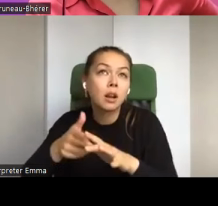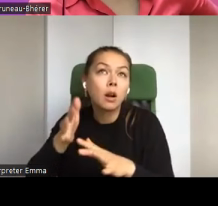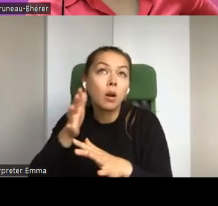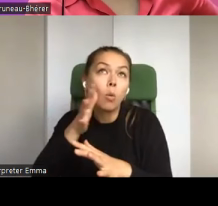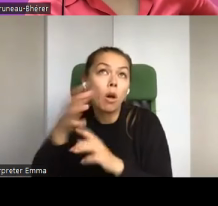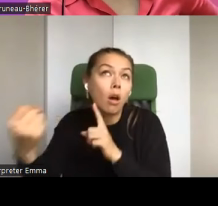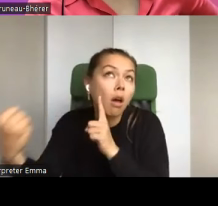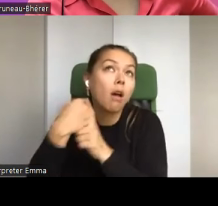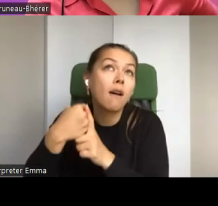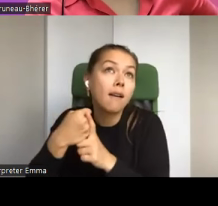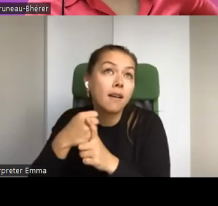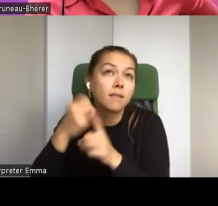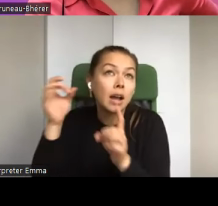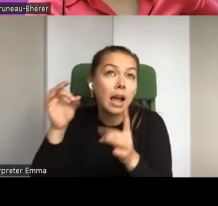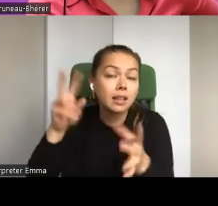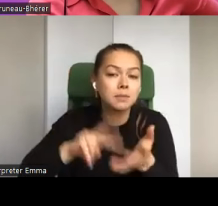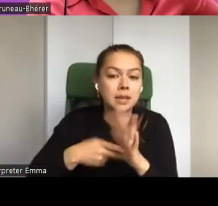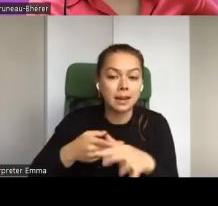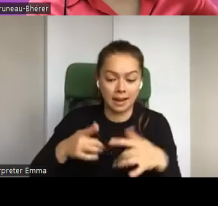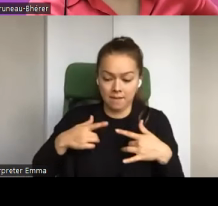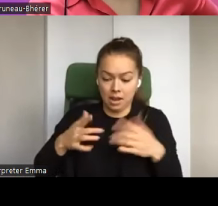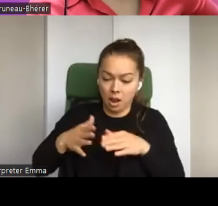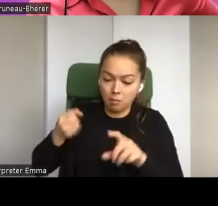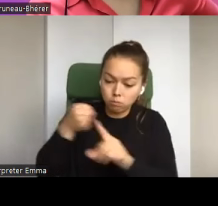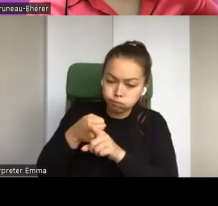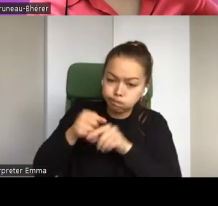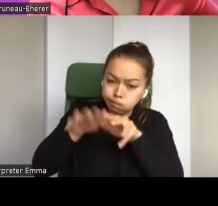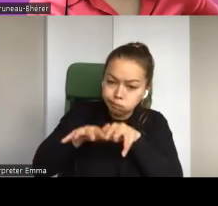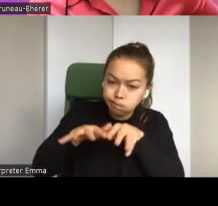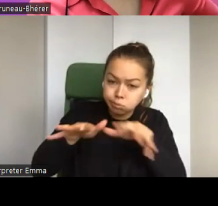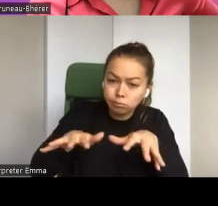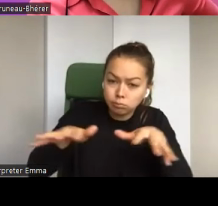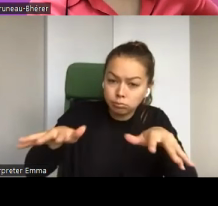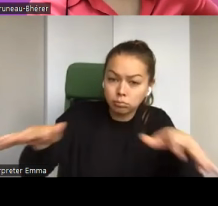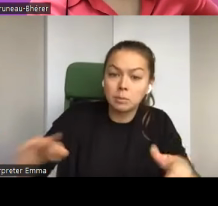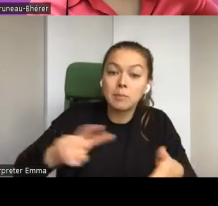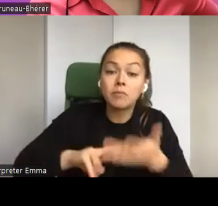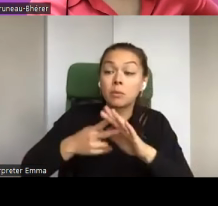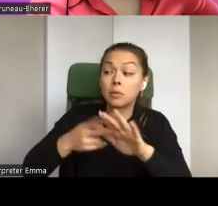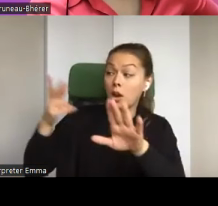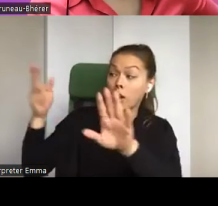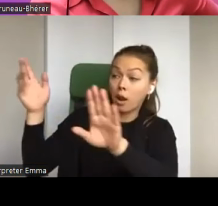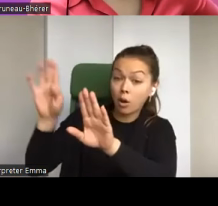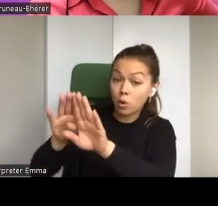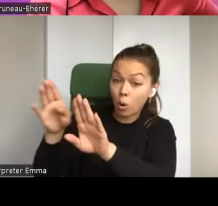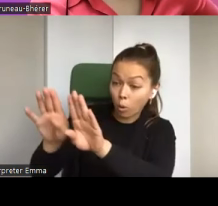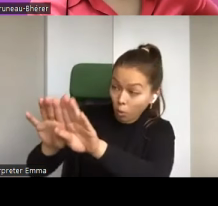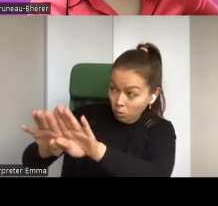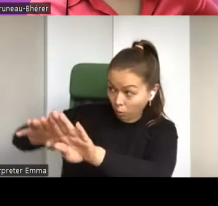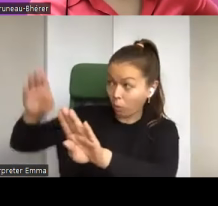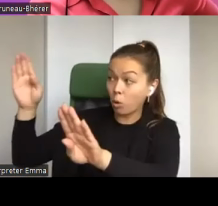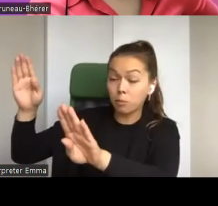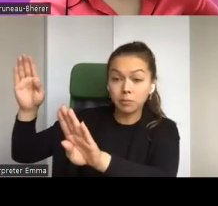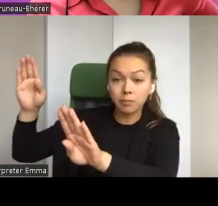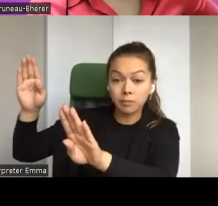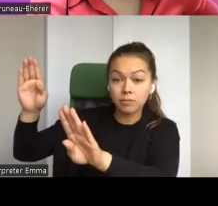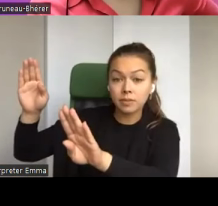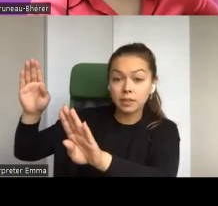So opening the door for this child, when the door is open, the child feels that